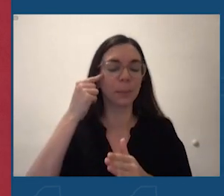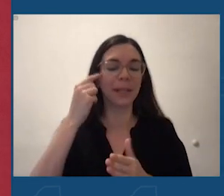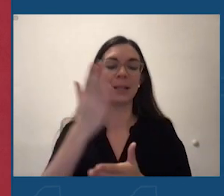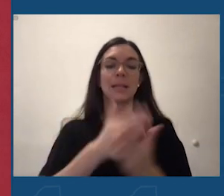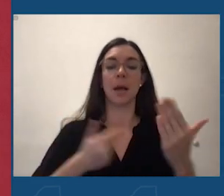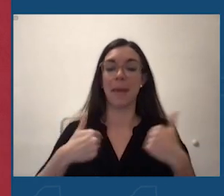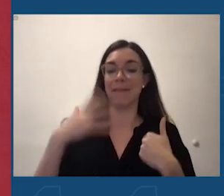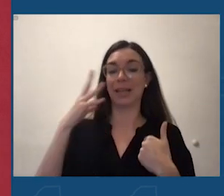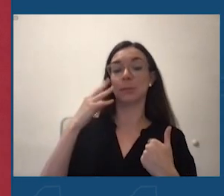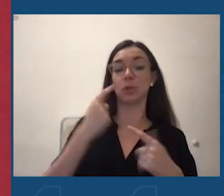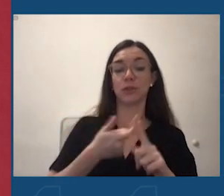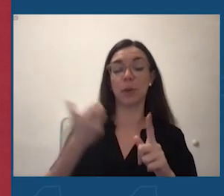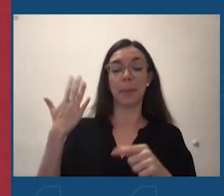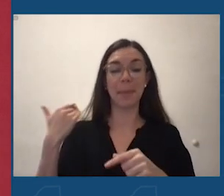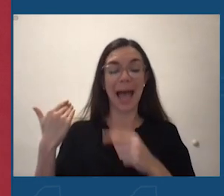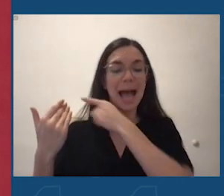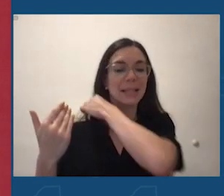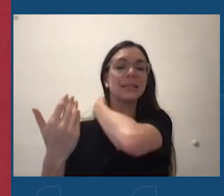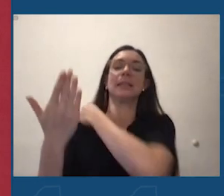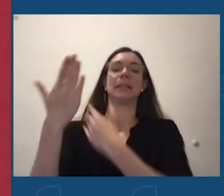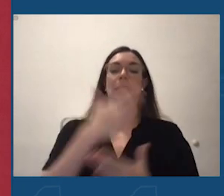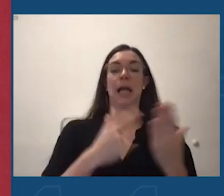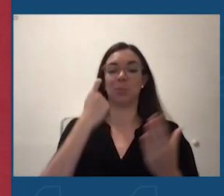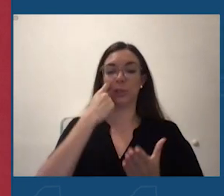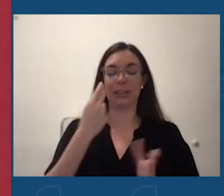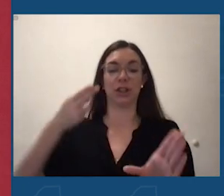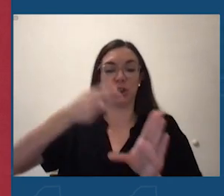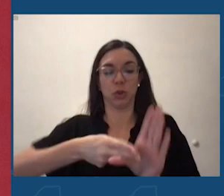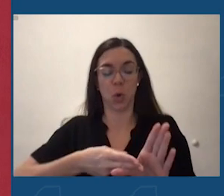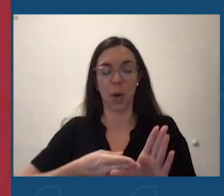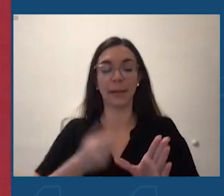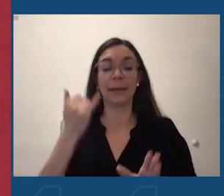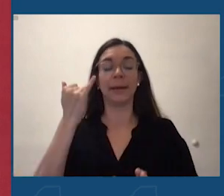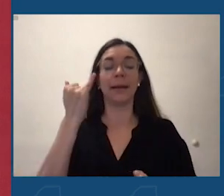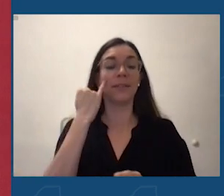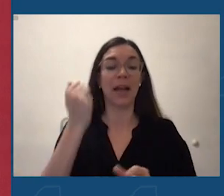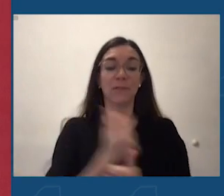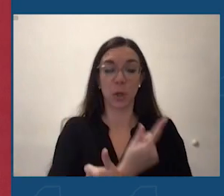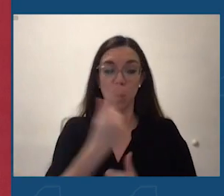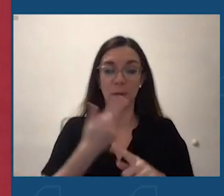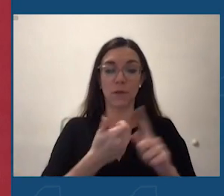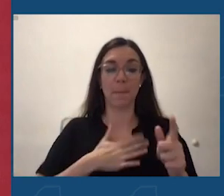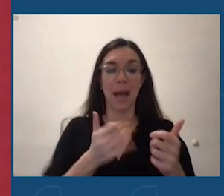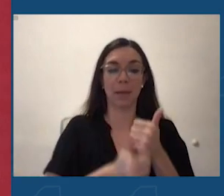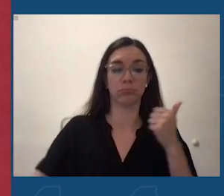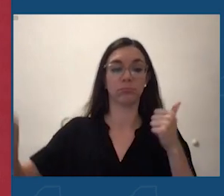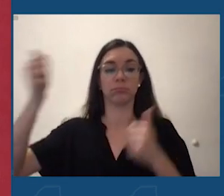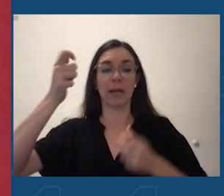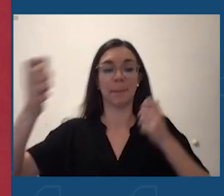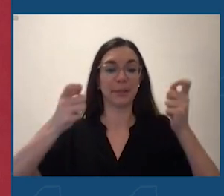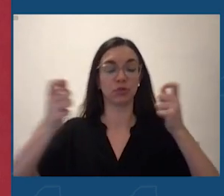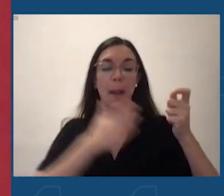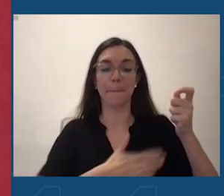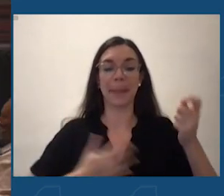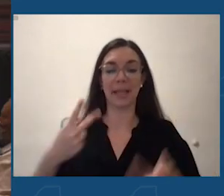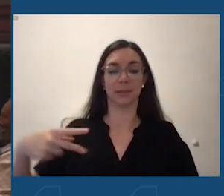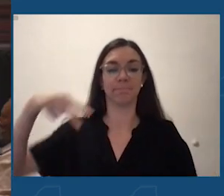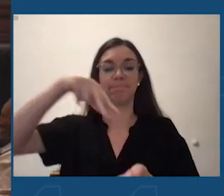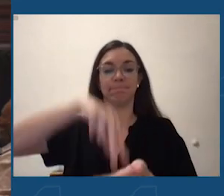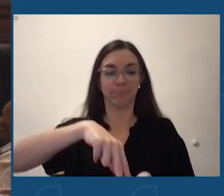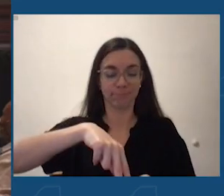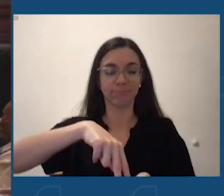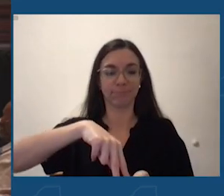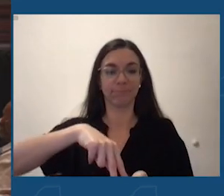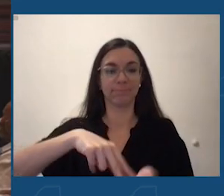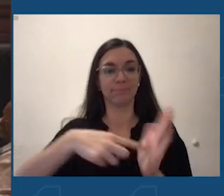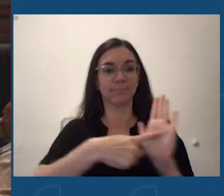past, some are new to the mission, but if they could all stand up, every member of my administration who are here this morning, please rise and take a